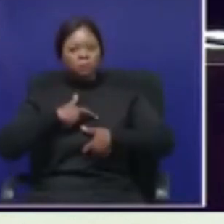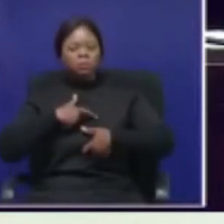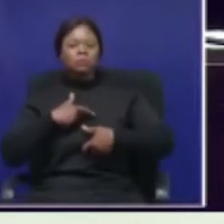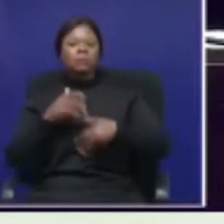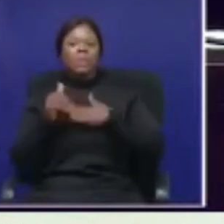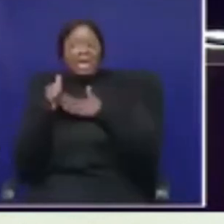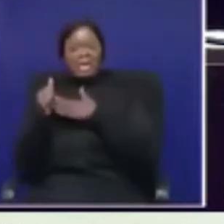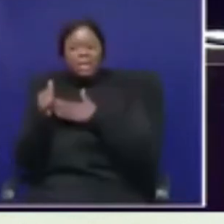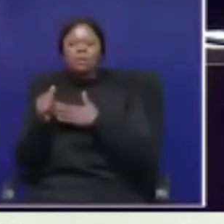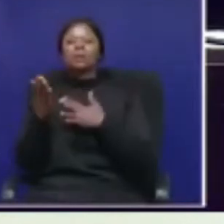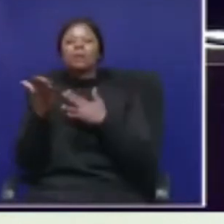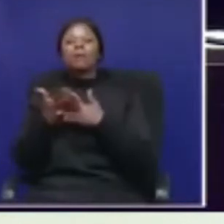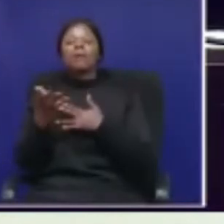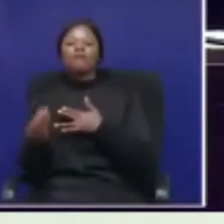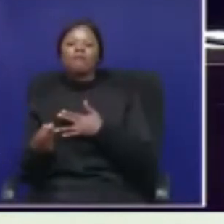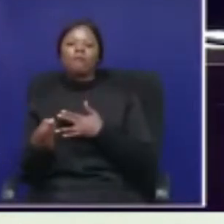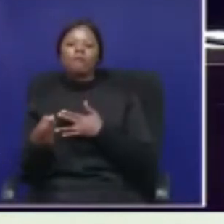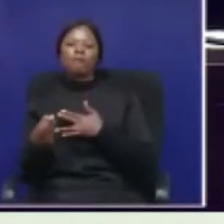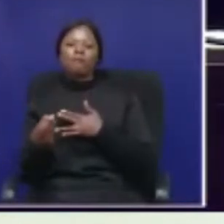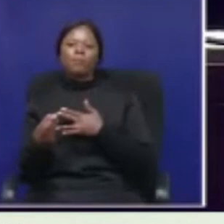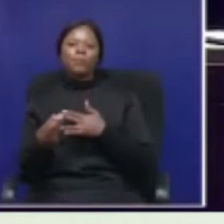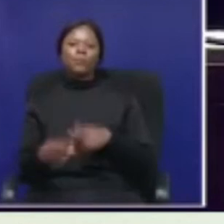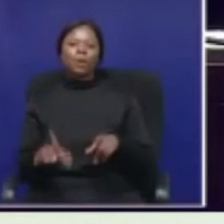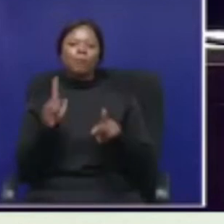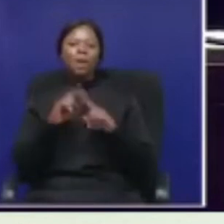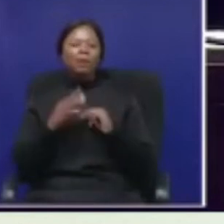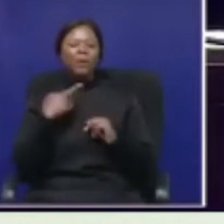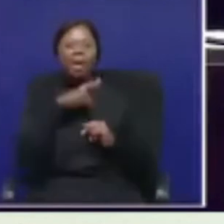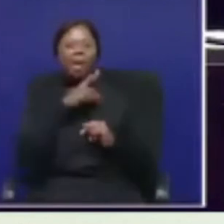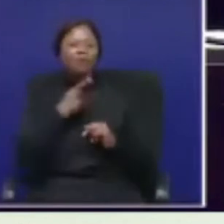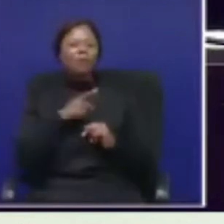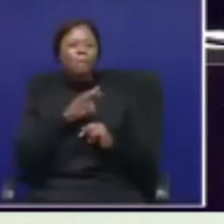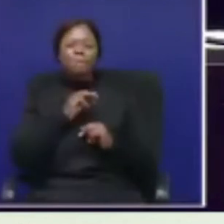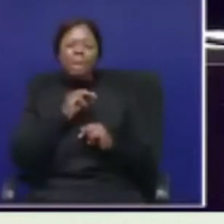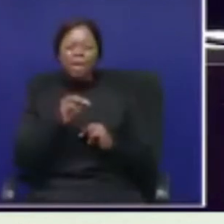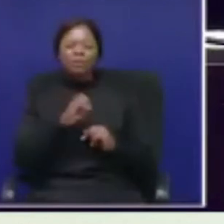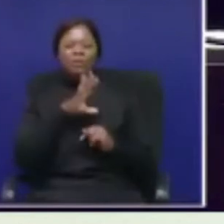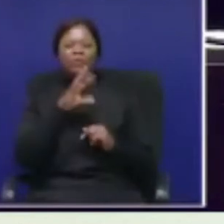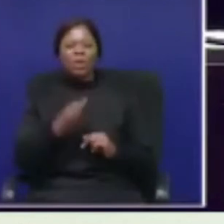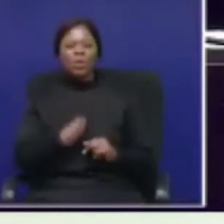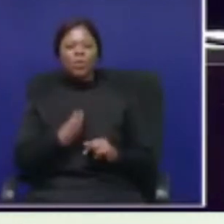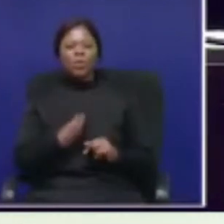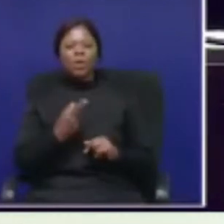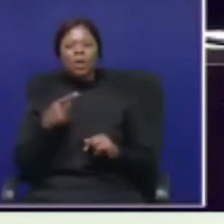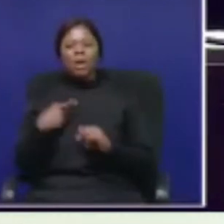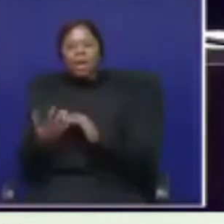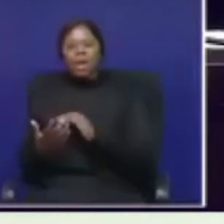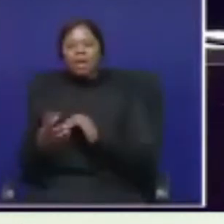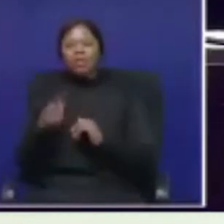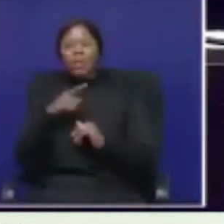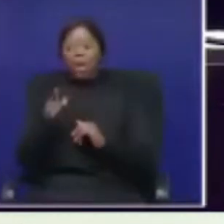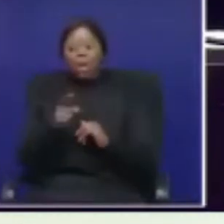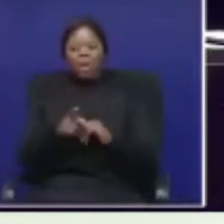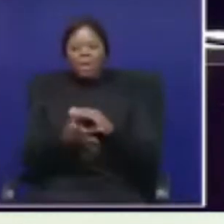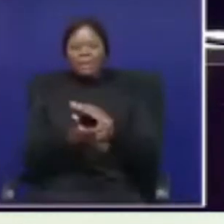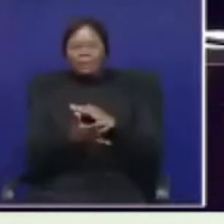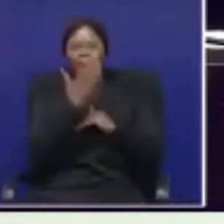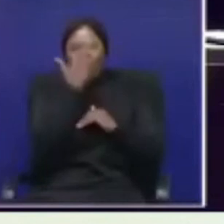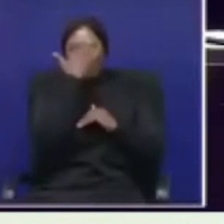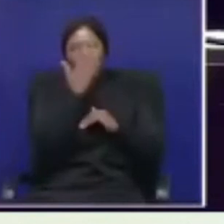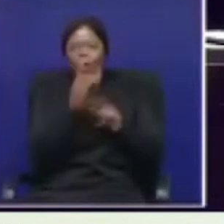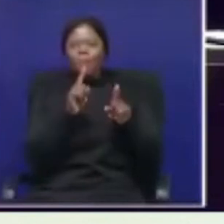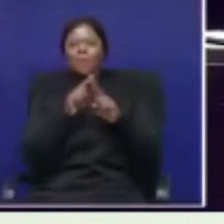there are gaps. But the reality for millions of South Africans' youth is that they are digitally aware, but digitally